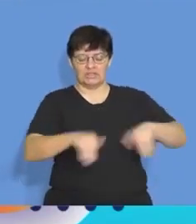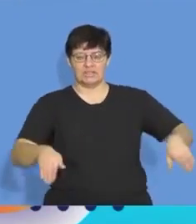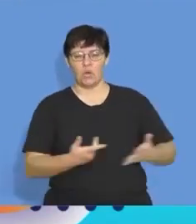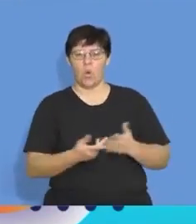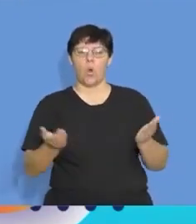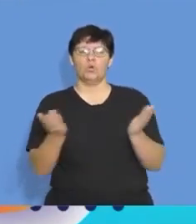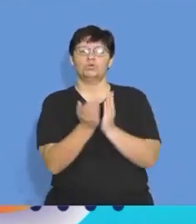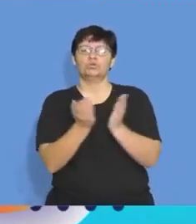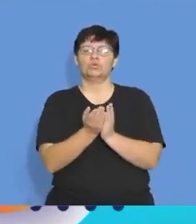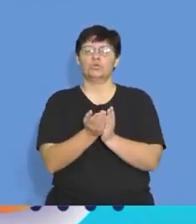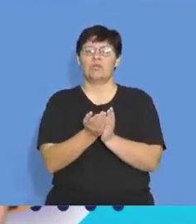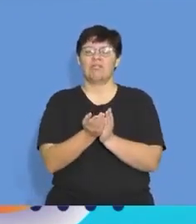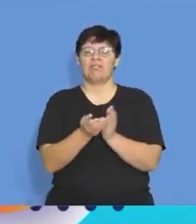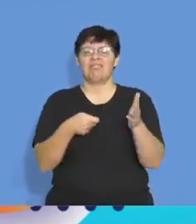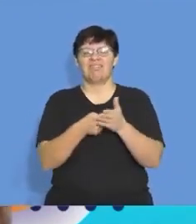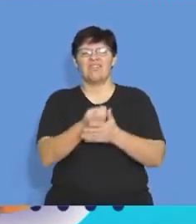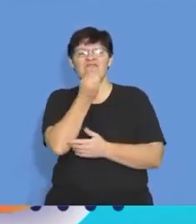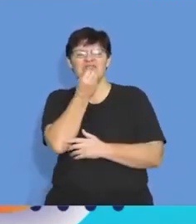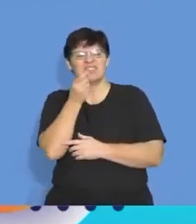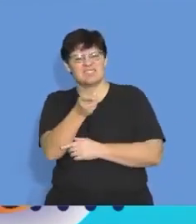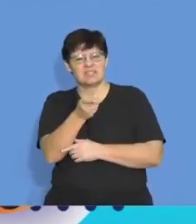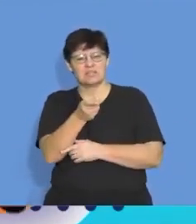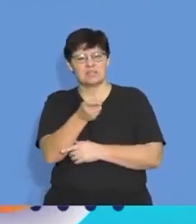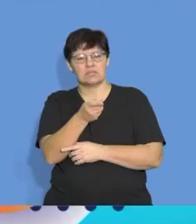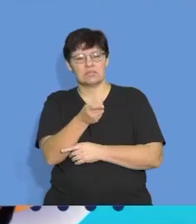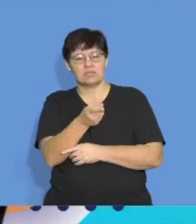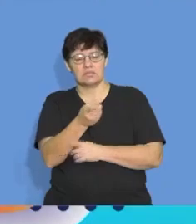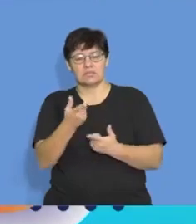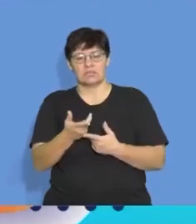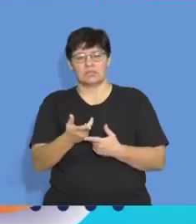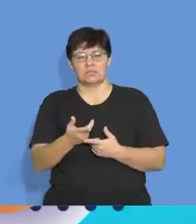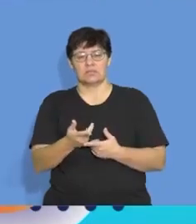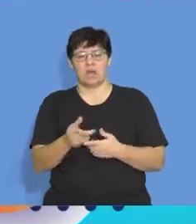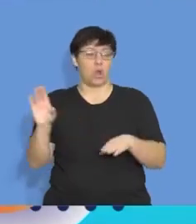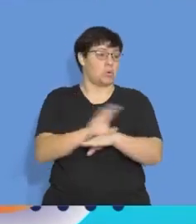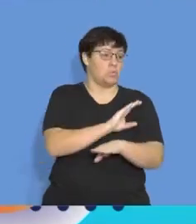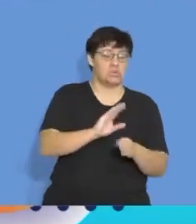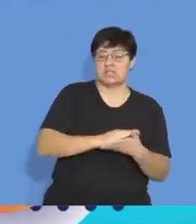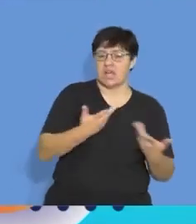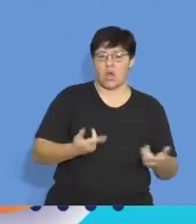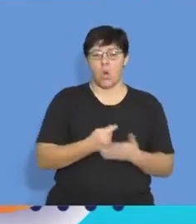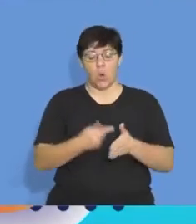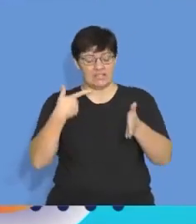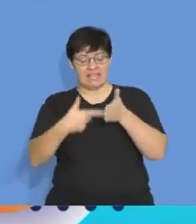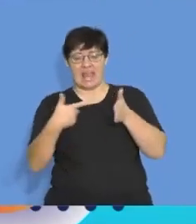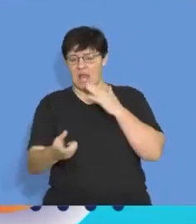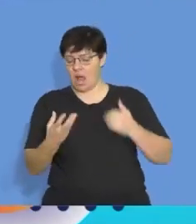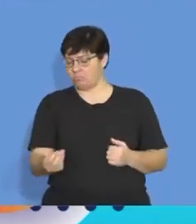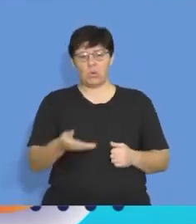school tuck shop that doesn't have fancy hardware like computers and